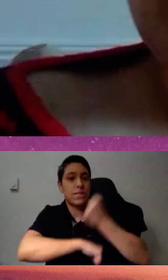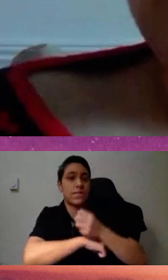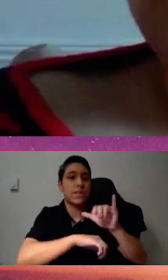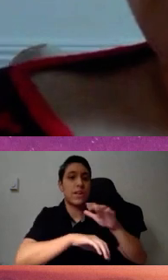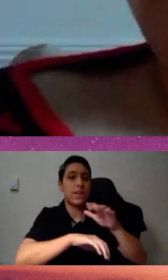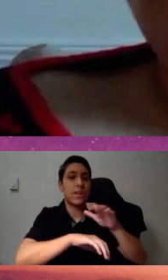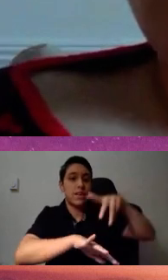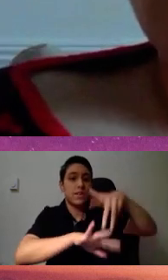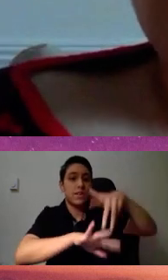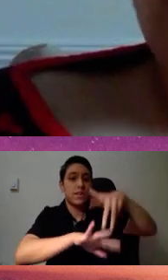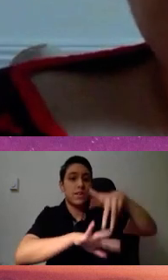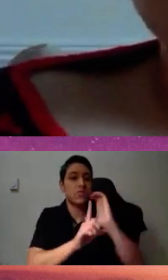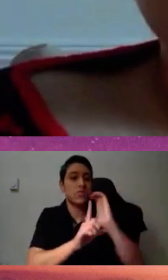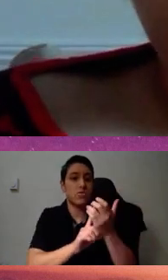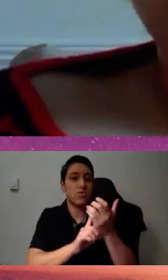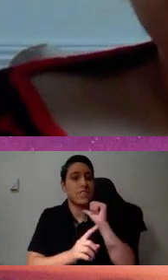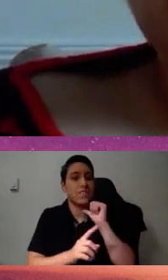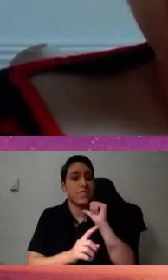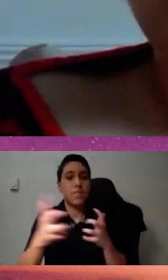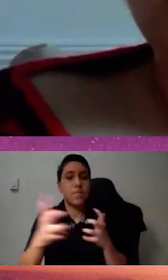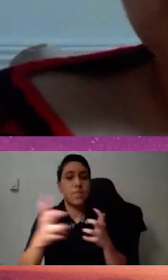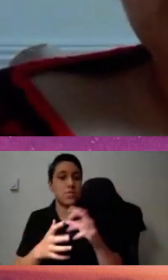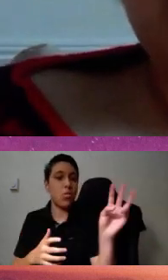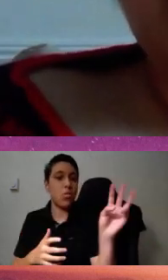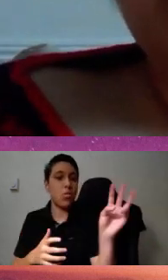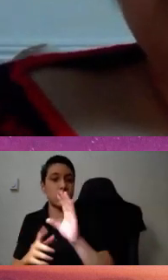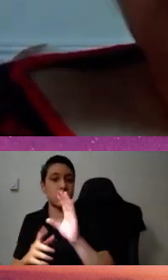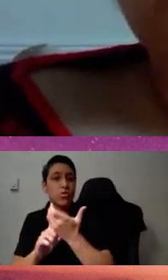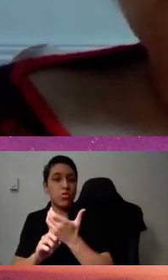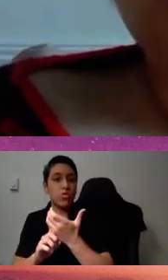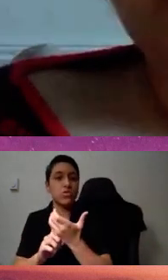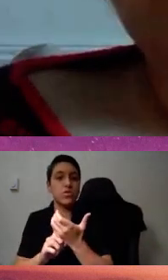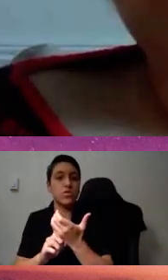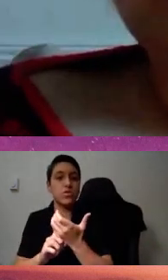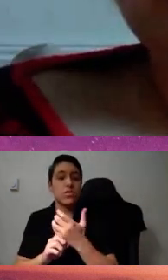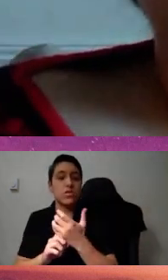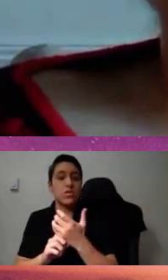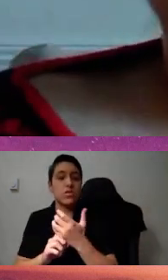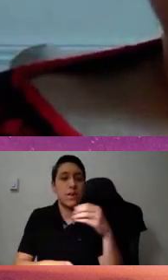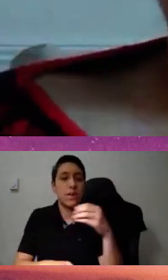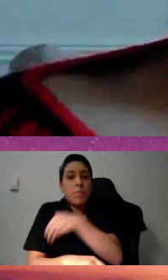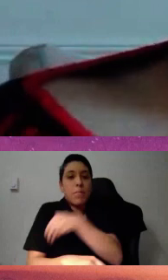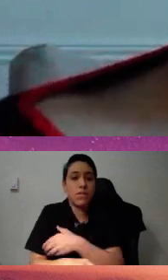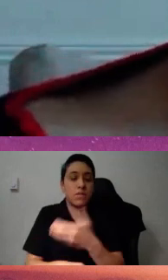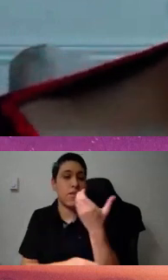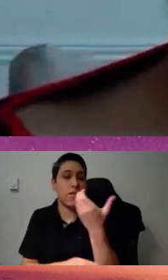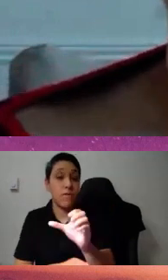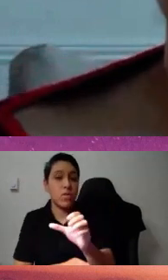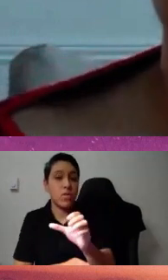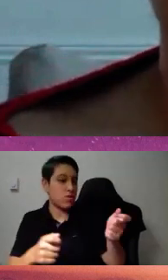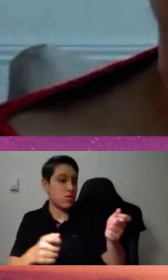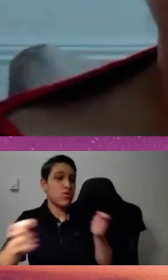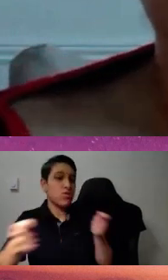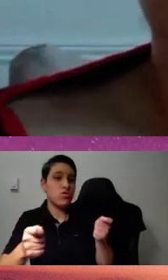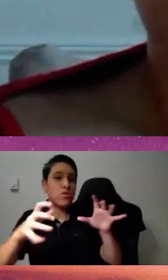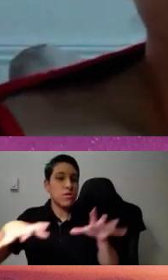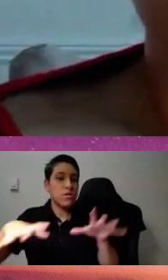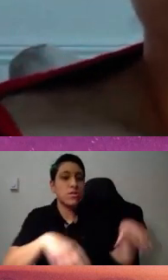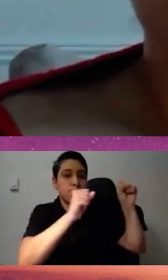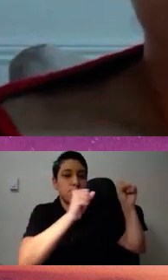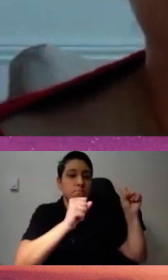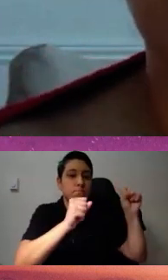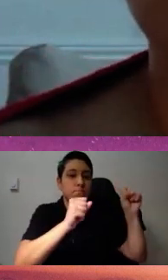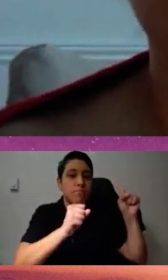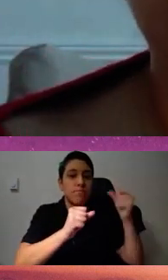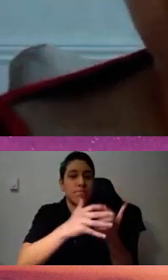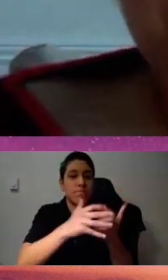religious Christian powers that forced their control and influences over the Pacific Islands and over Pacific